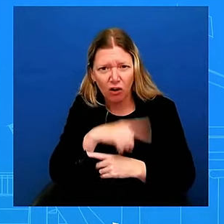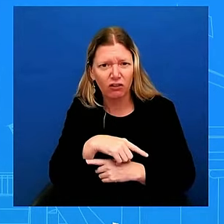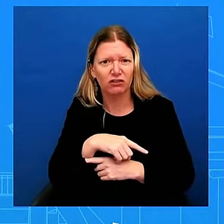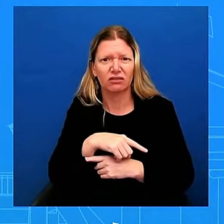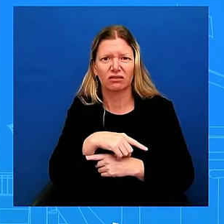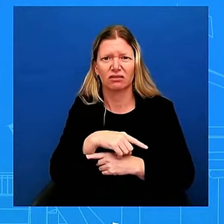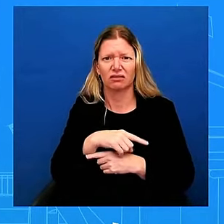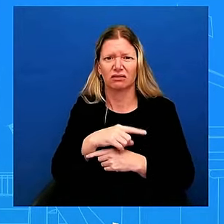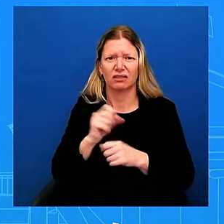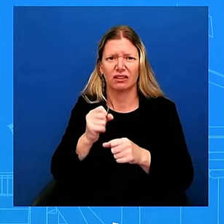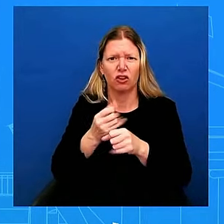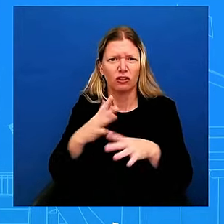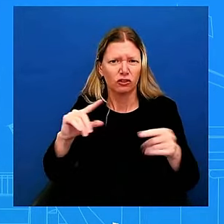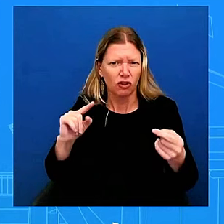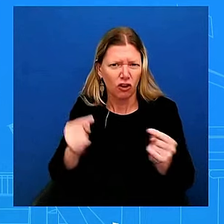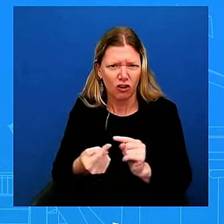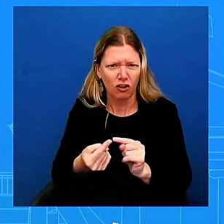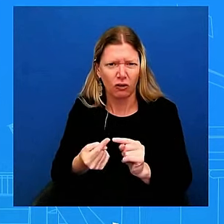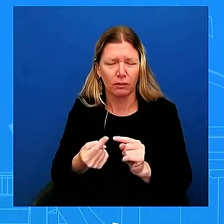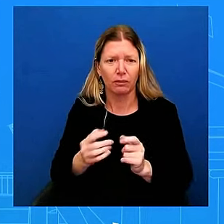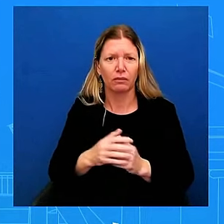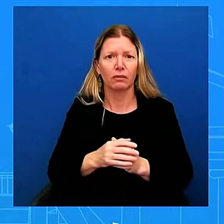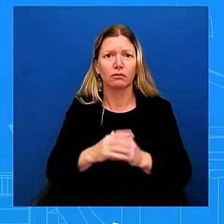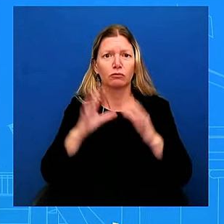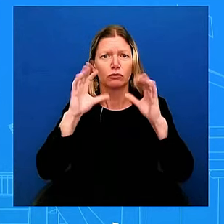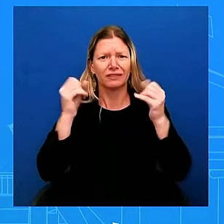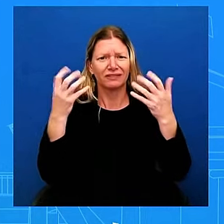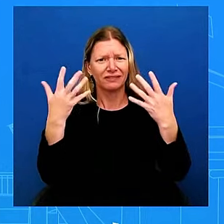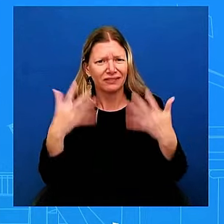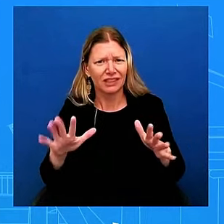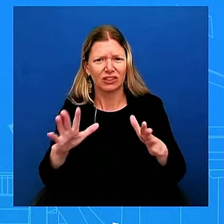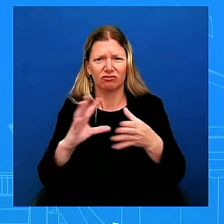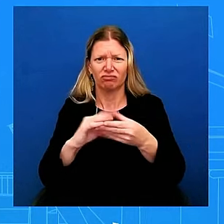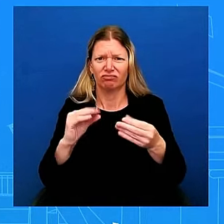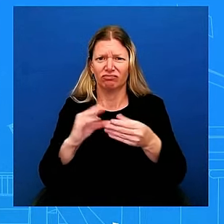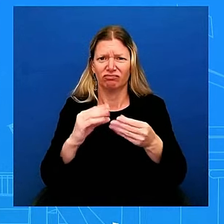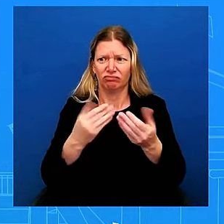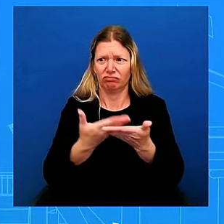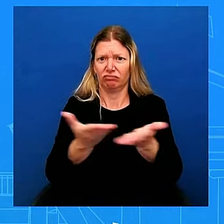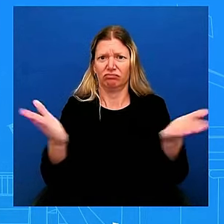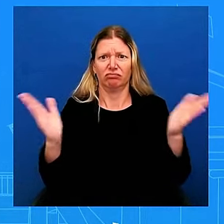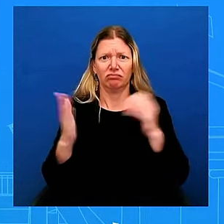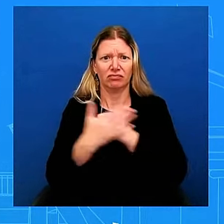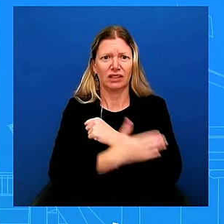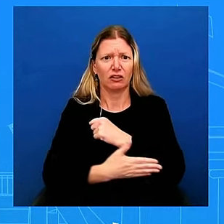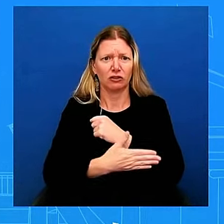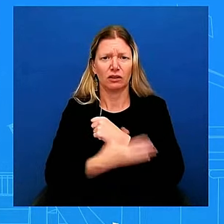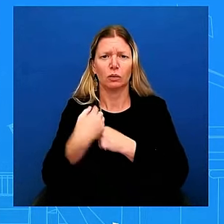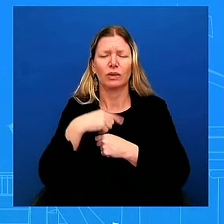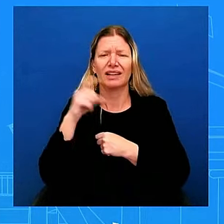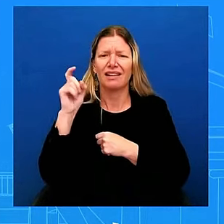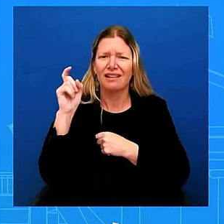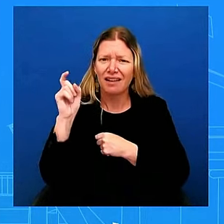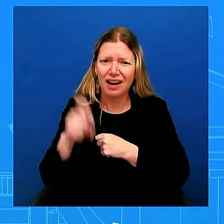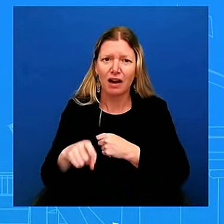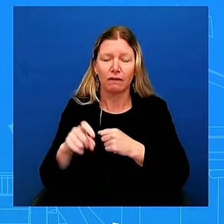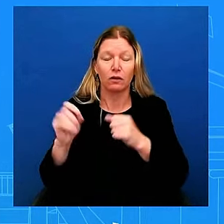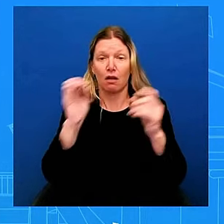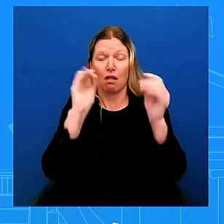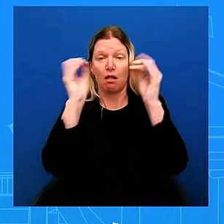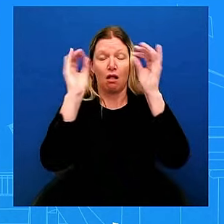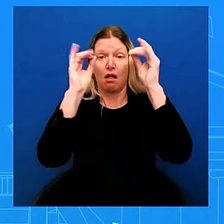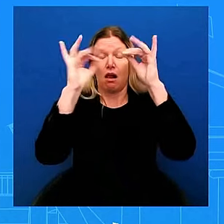powerfully said to the entire nation, we have to tamp down the rhetoric in this country, the